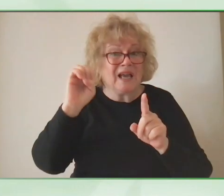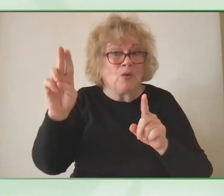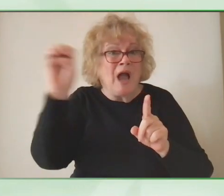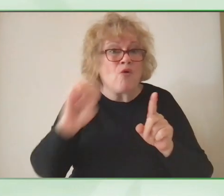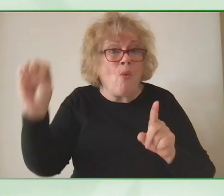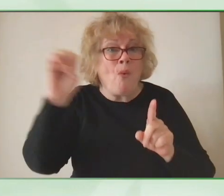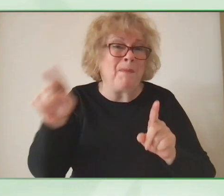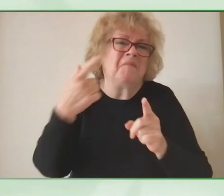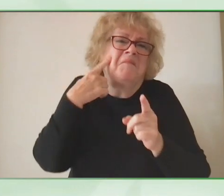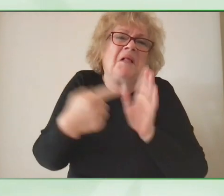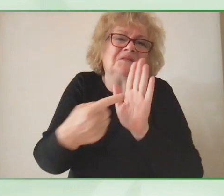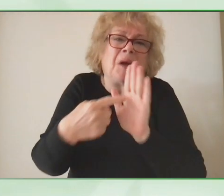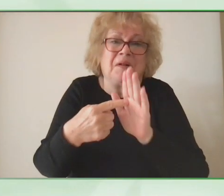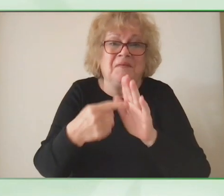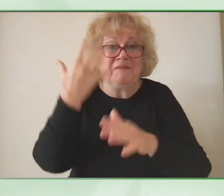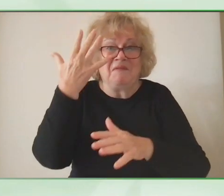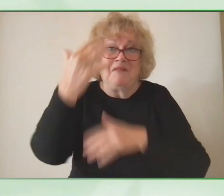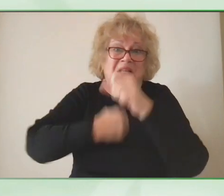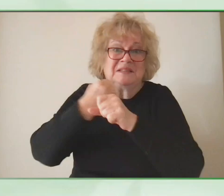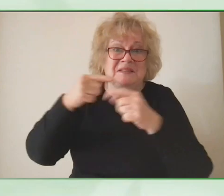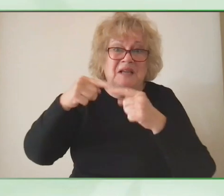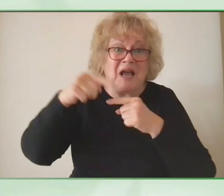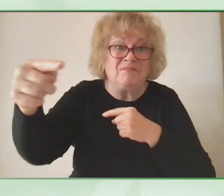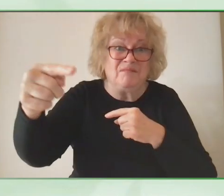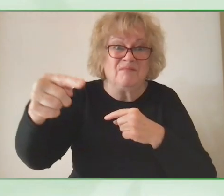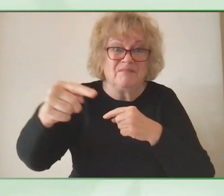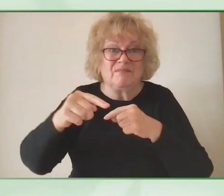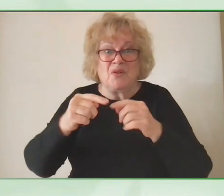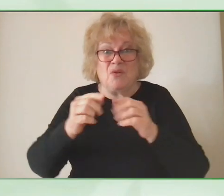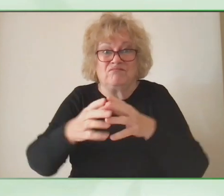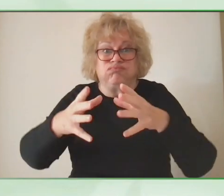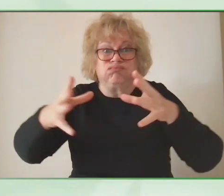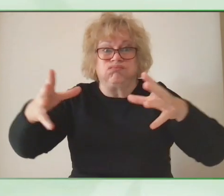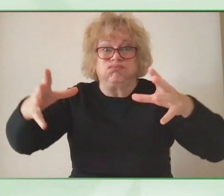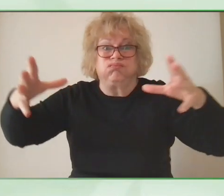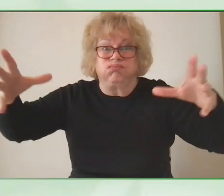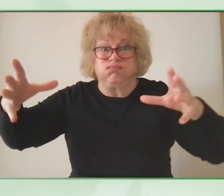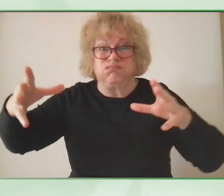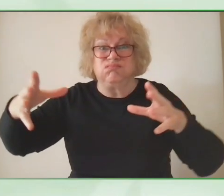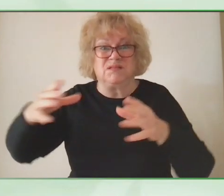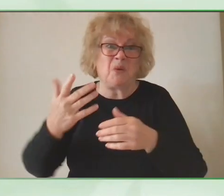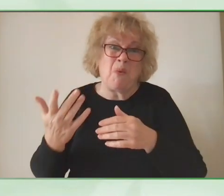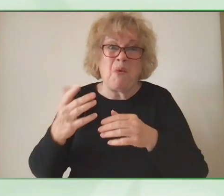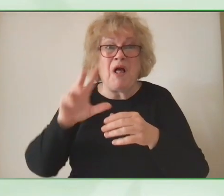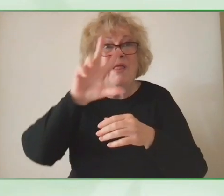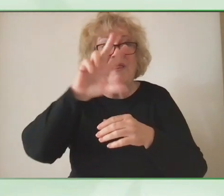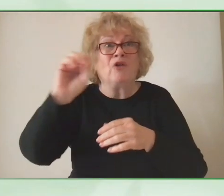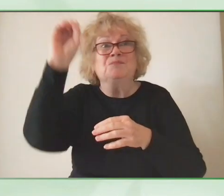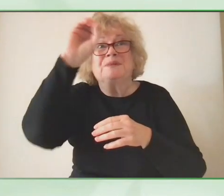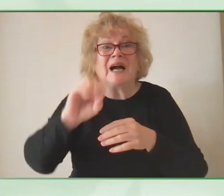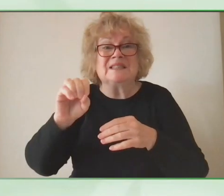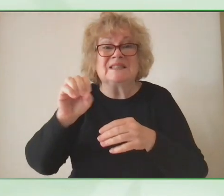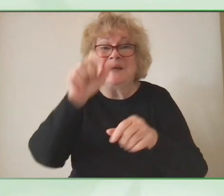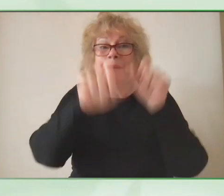disabled. My grandmother, before she died, always says, I'm not disabled, I only see, I don't see very